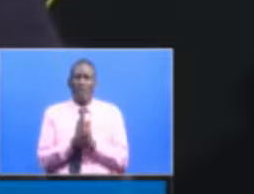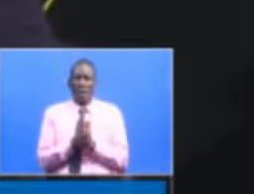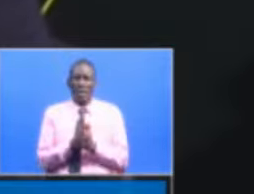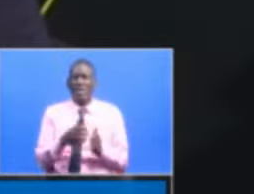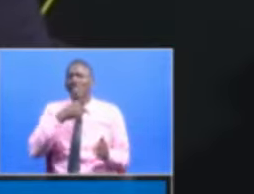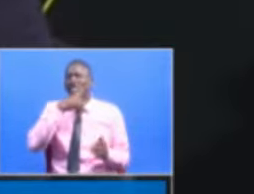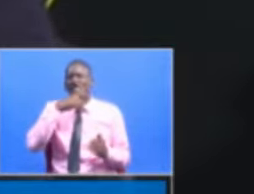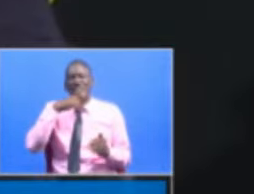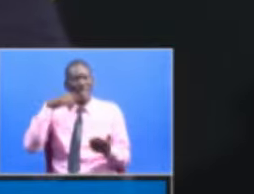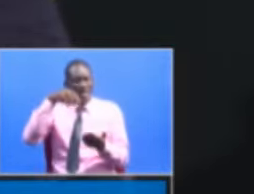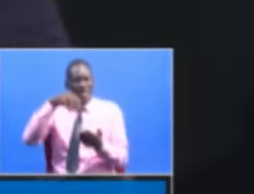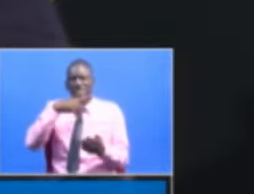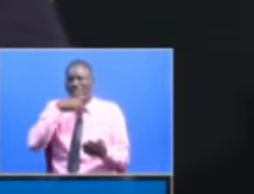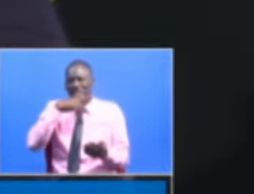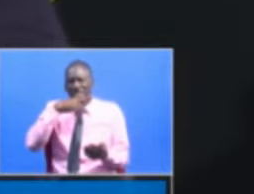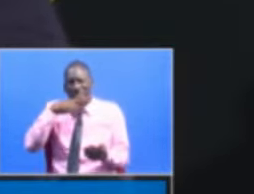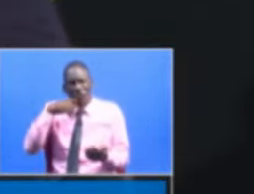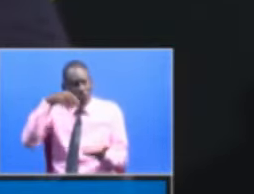one of the major,